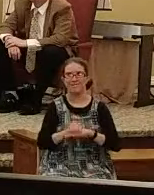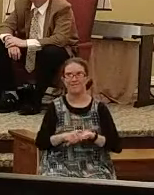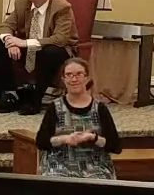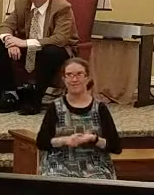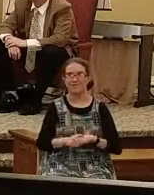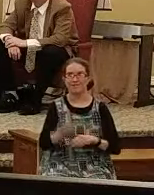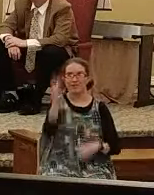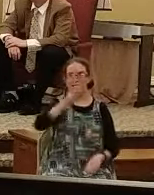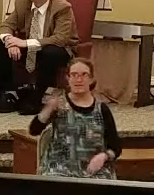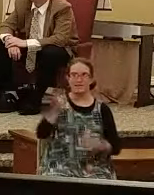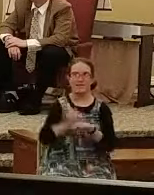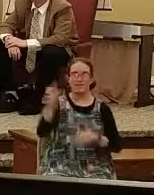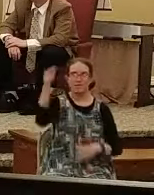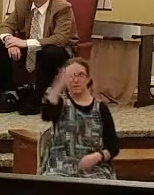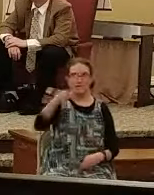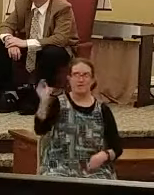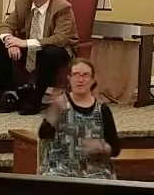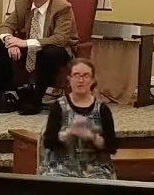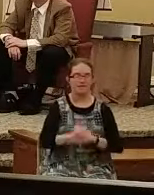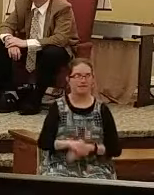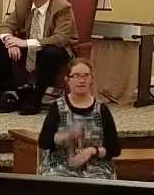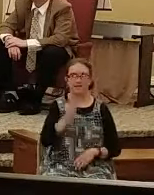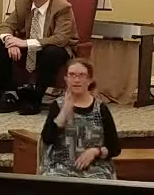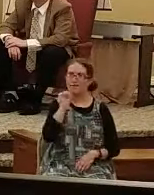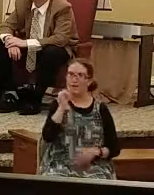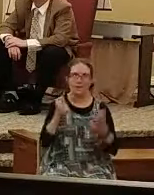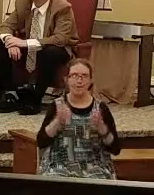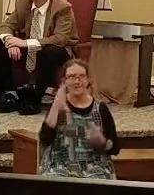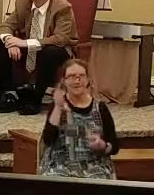Or Wednesday night or Thursday night either. Besides that, they wouldn't want to see me.